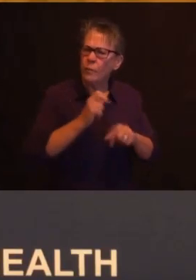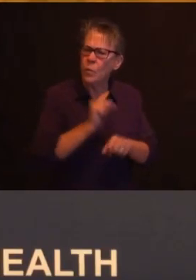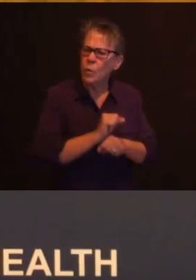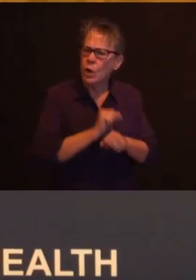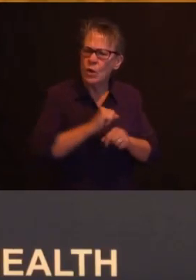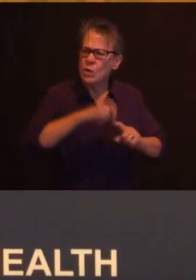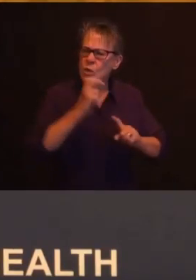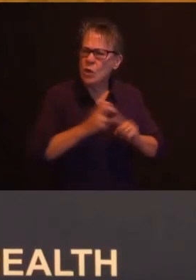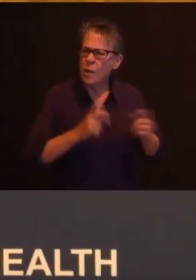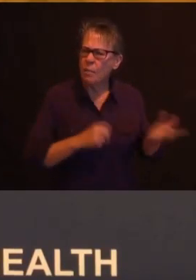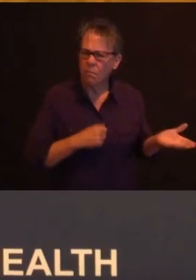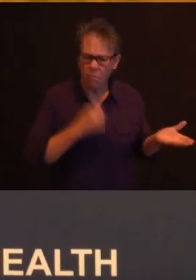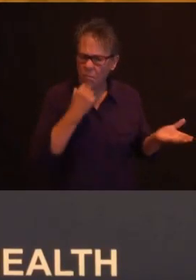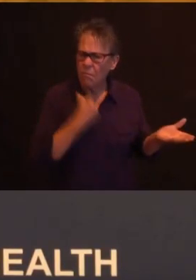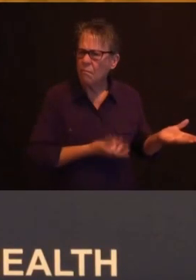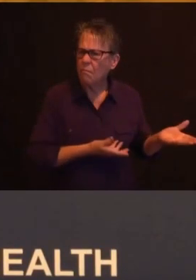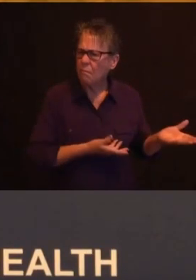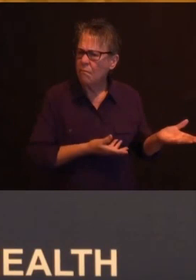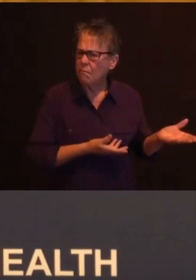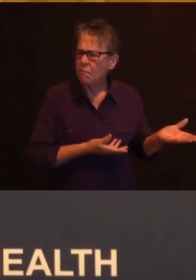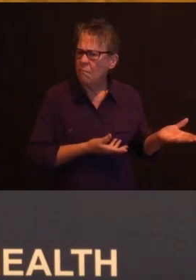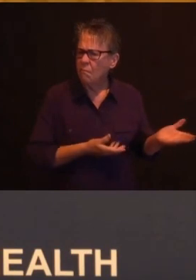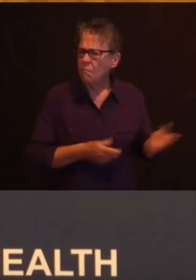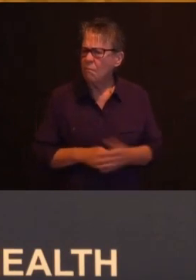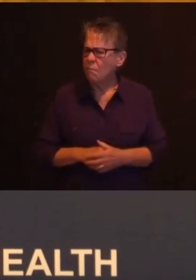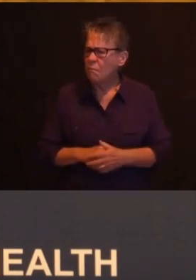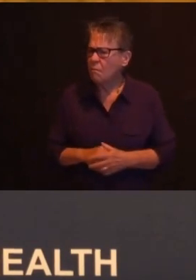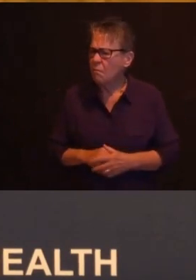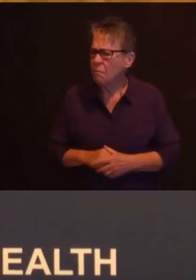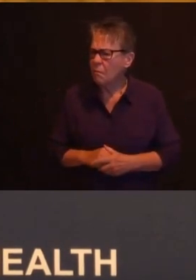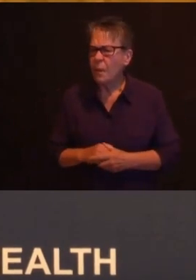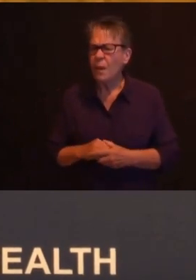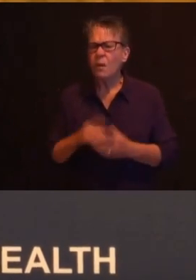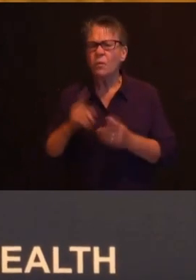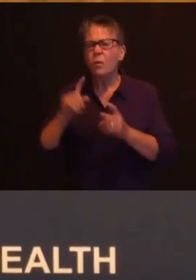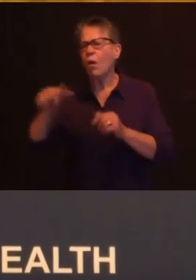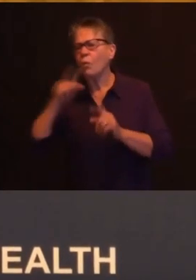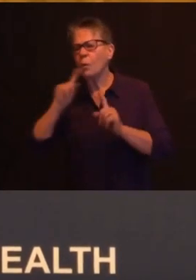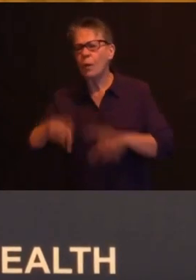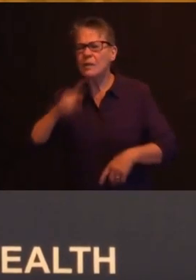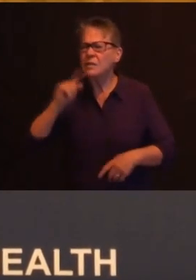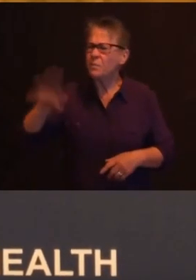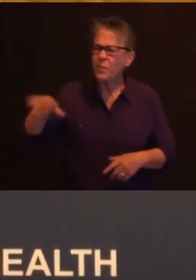Good afternoon, everyone. So what would it take to require masks outdoors?